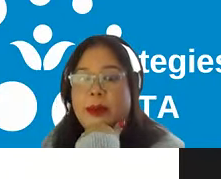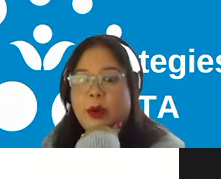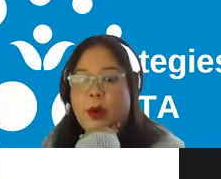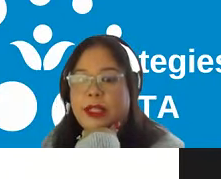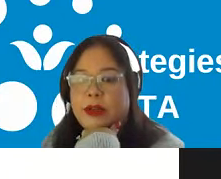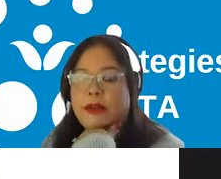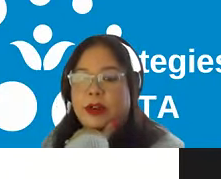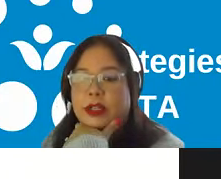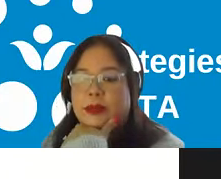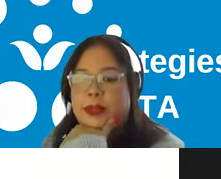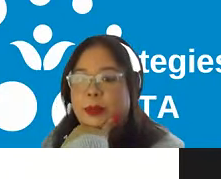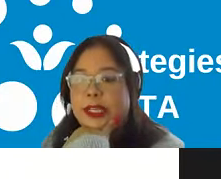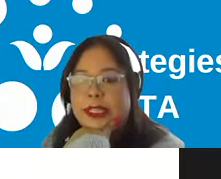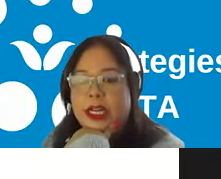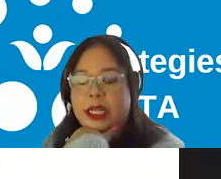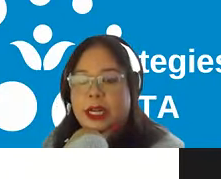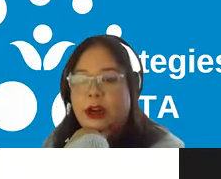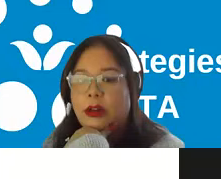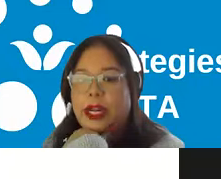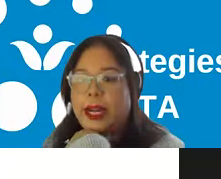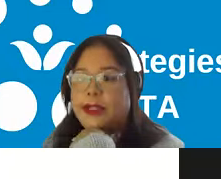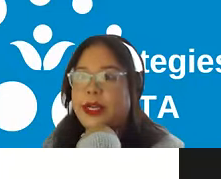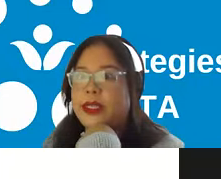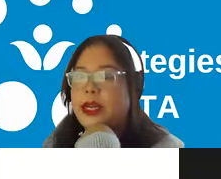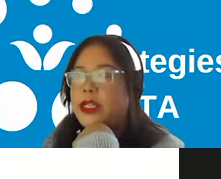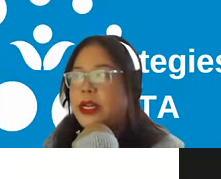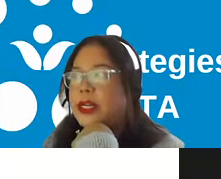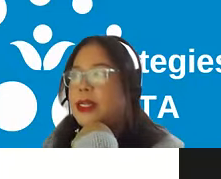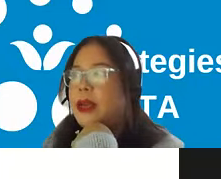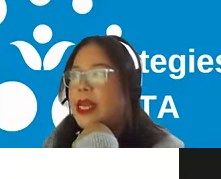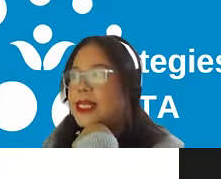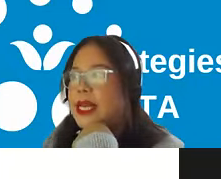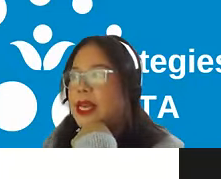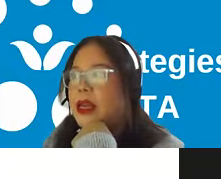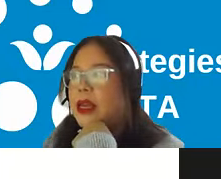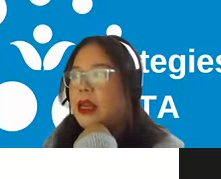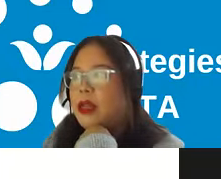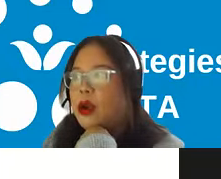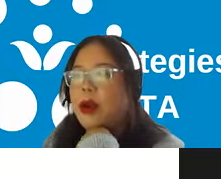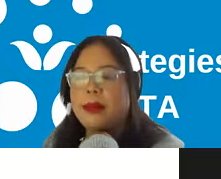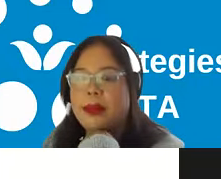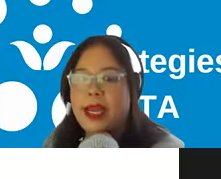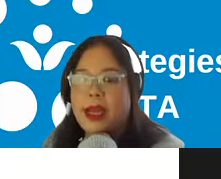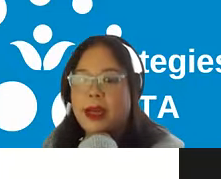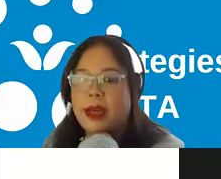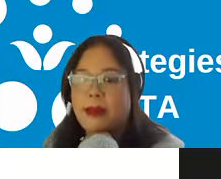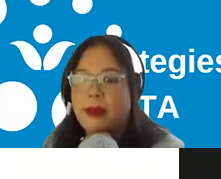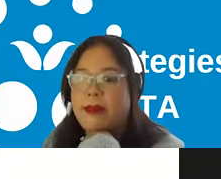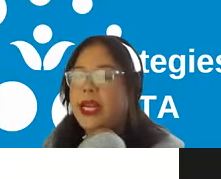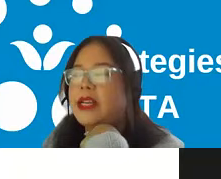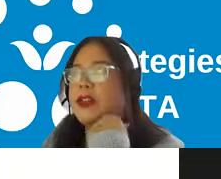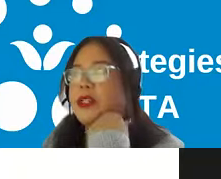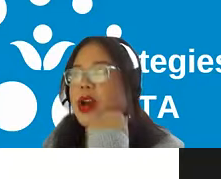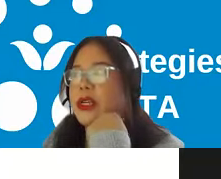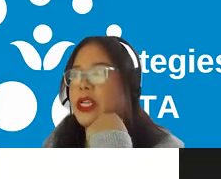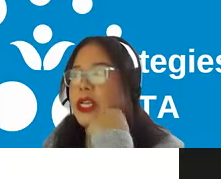that might be a question for some deeper discussion in our learning exchange session, because I think there are probably